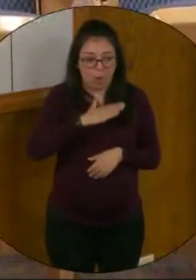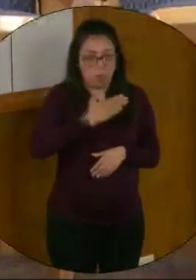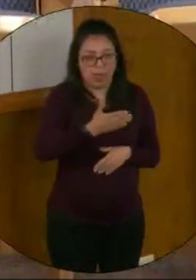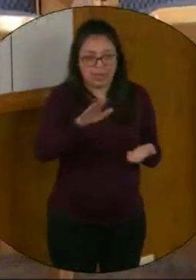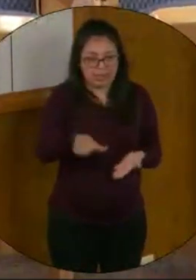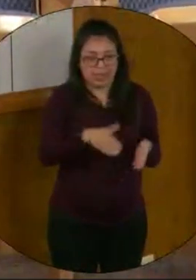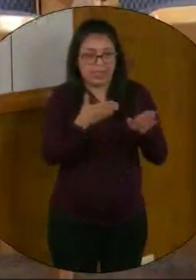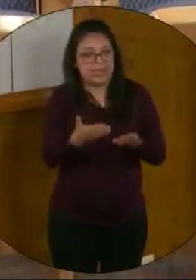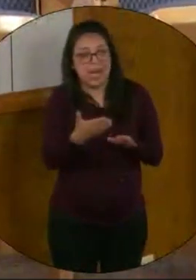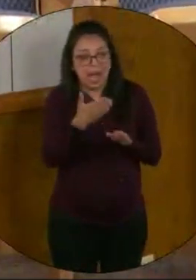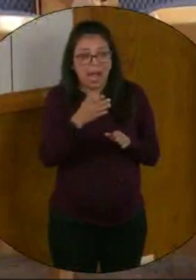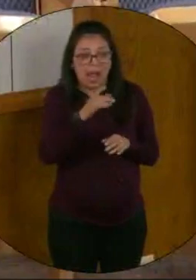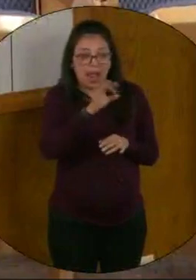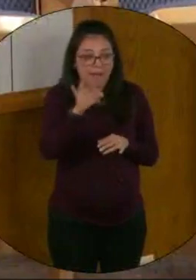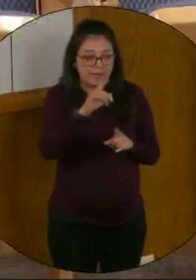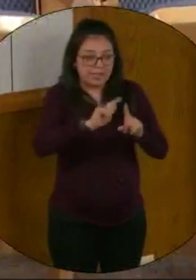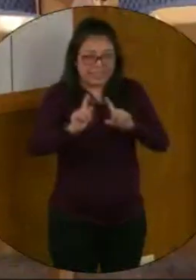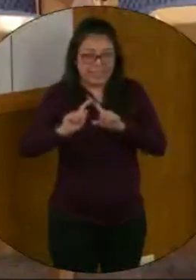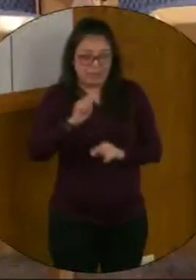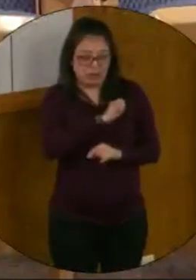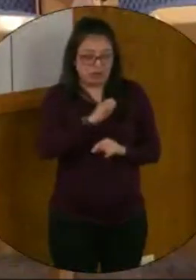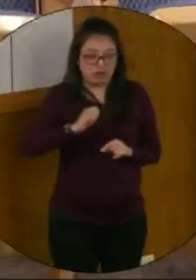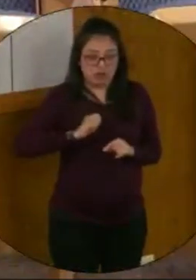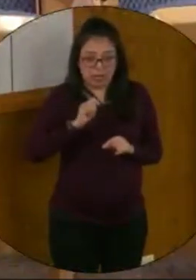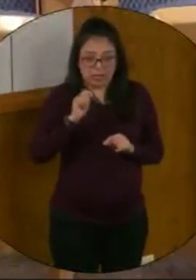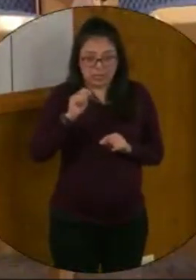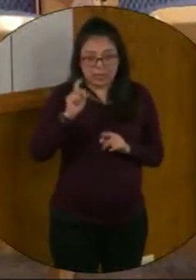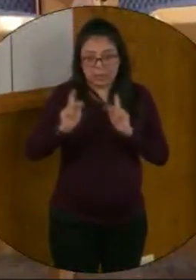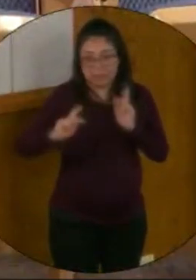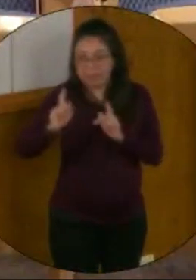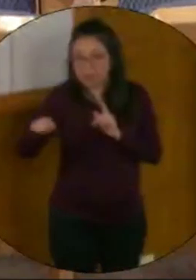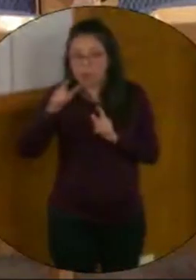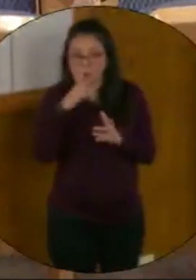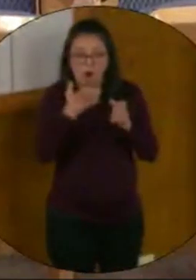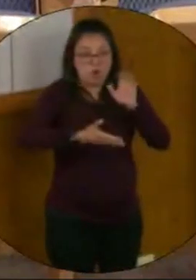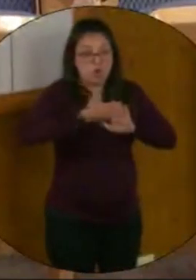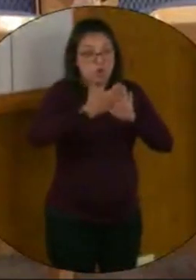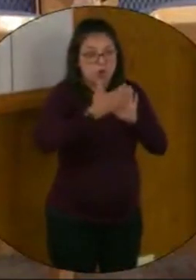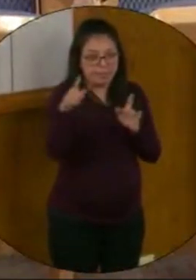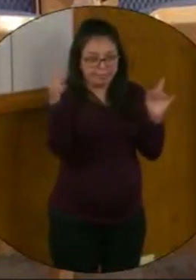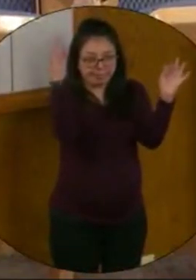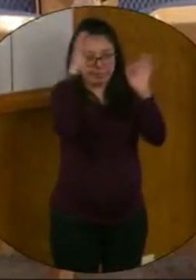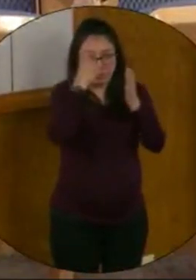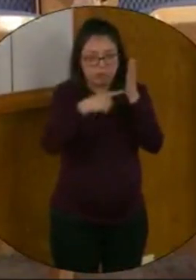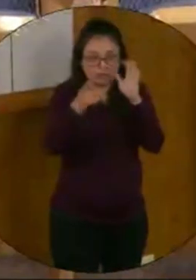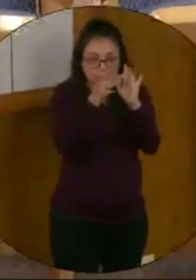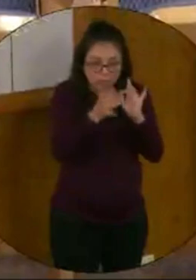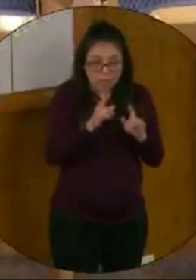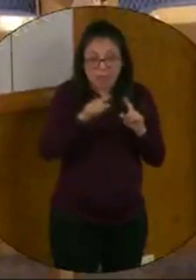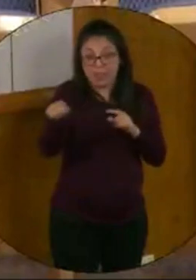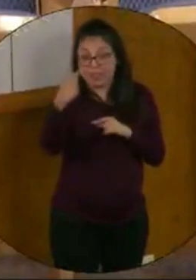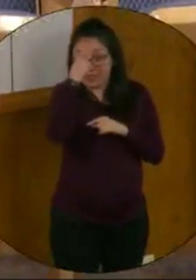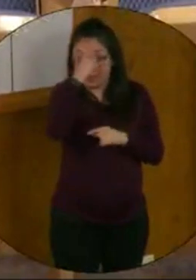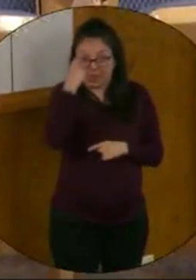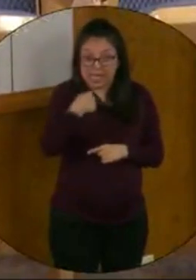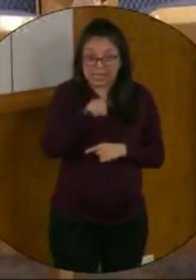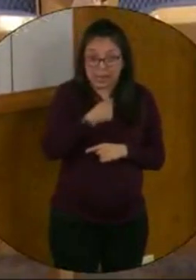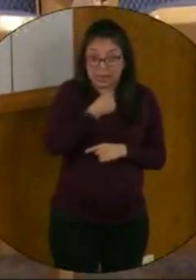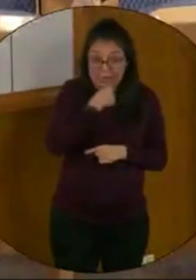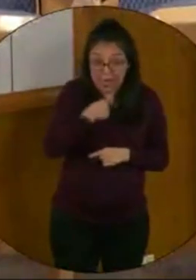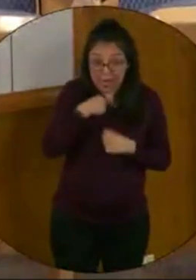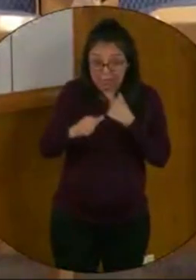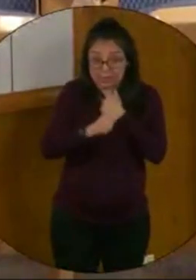the hands of trustee candidates who come up here and don't know what they're talking about, but think because I'm gay, I'm a danger